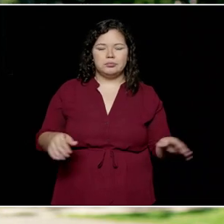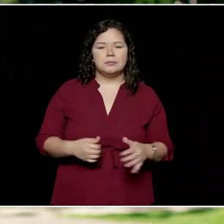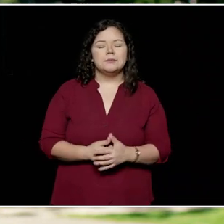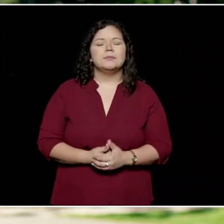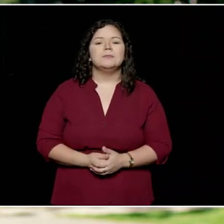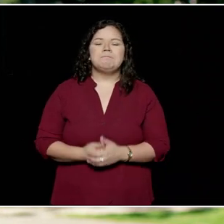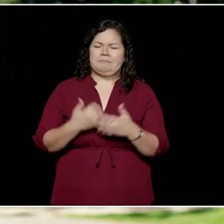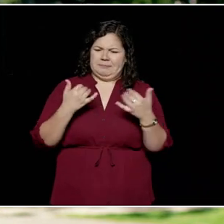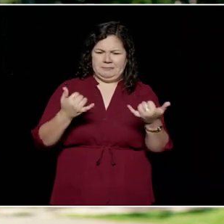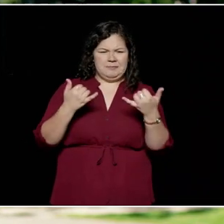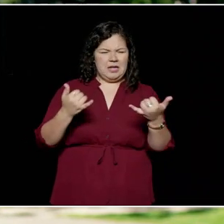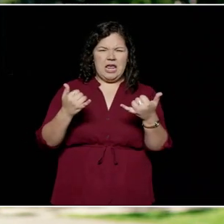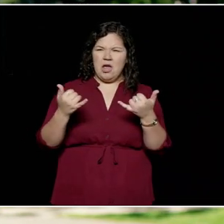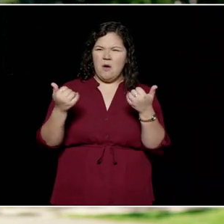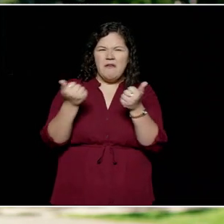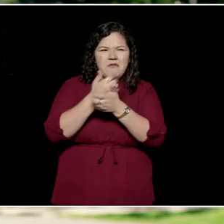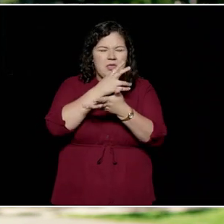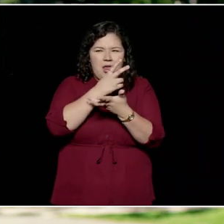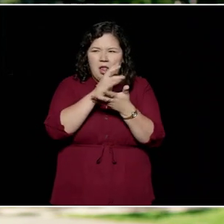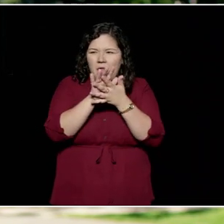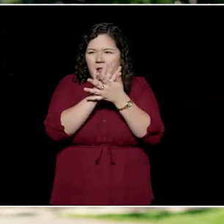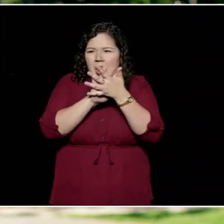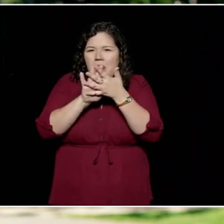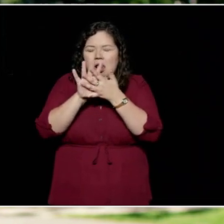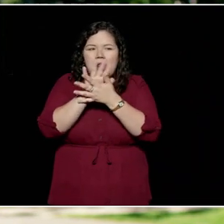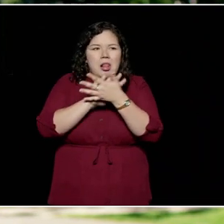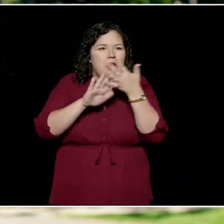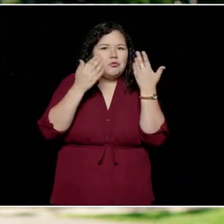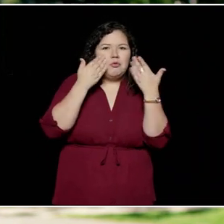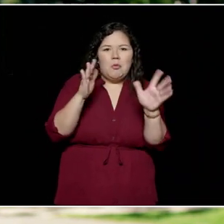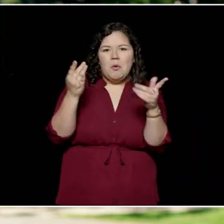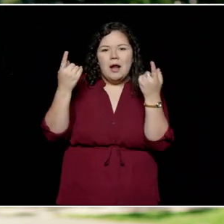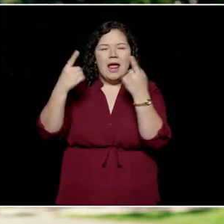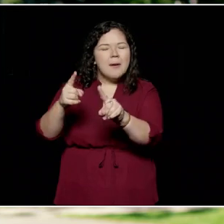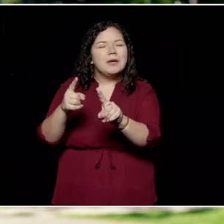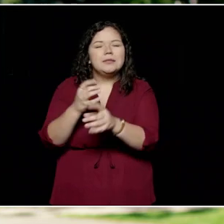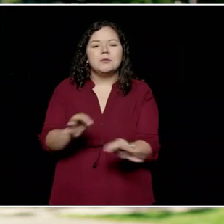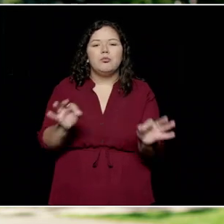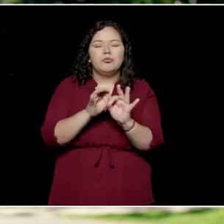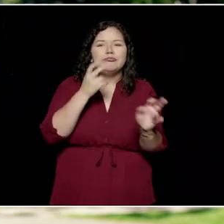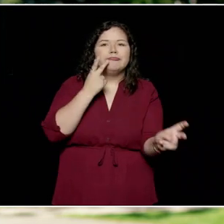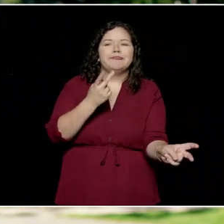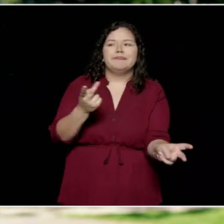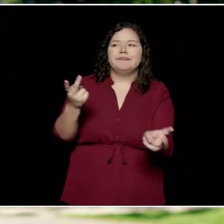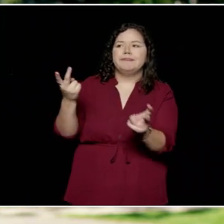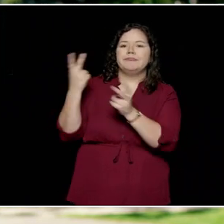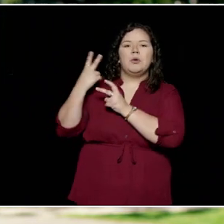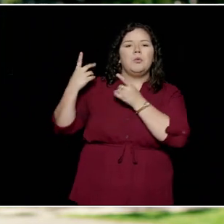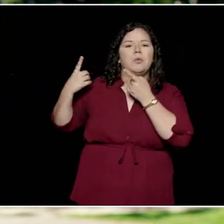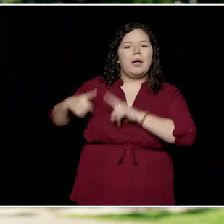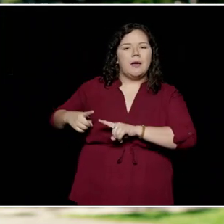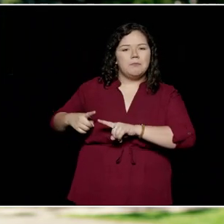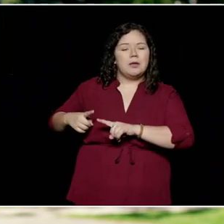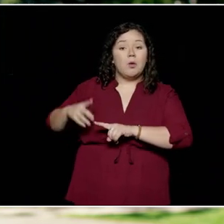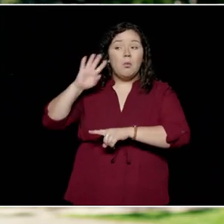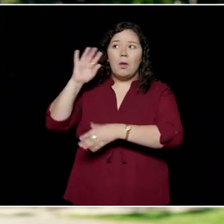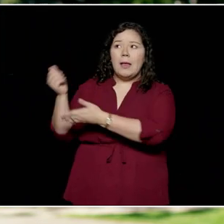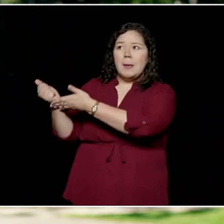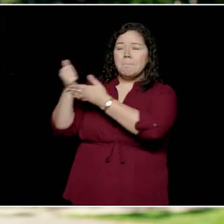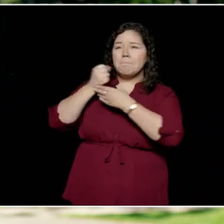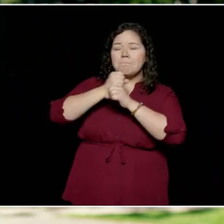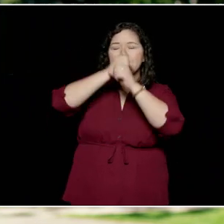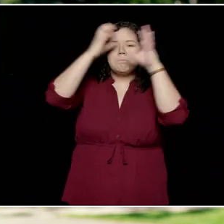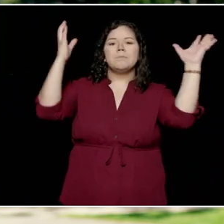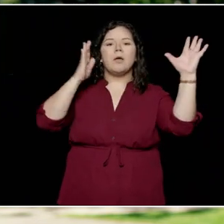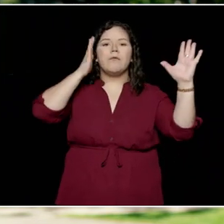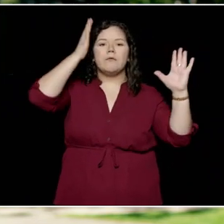such duality is not the simple nature of life. In this time of blurred transition, we reminisce our